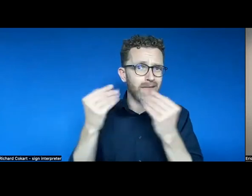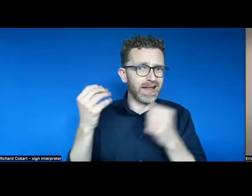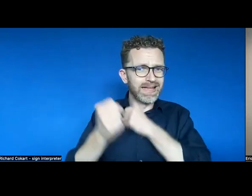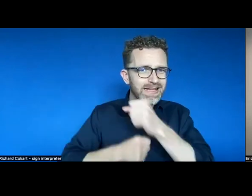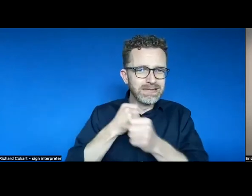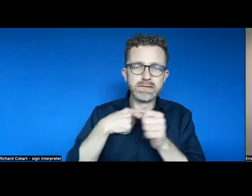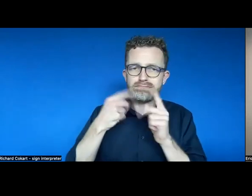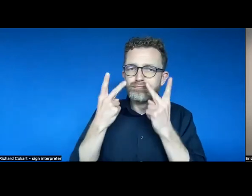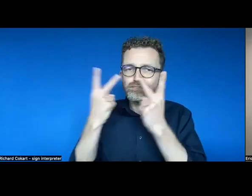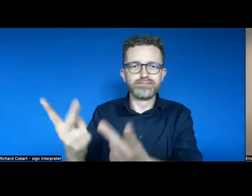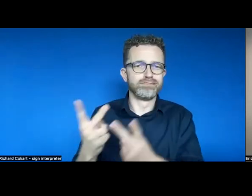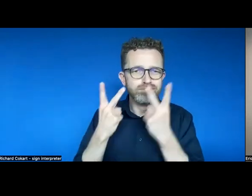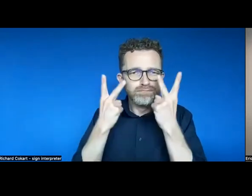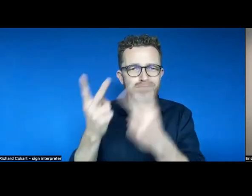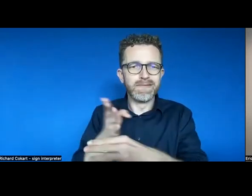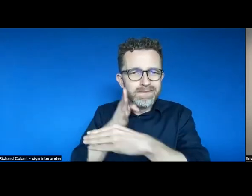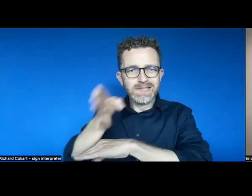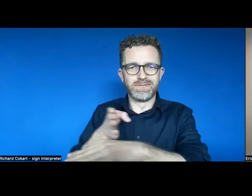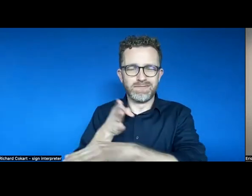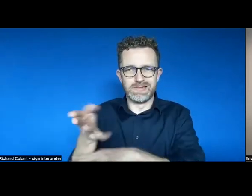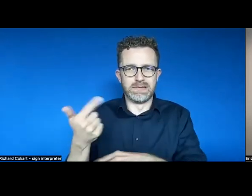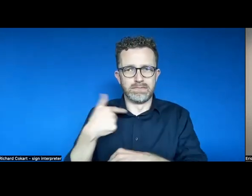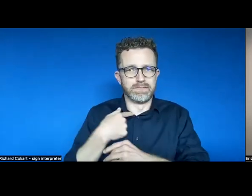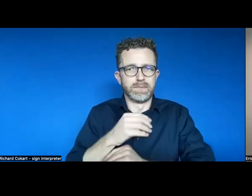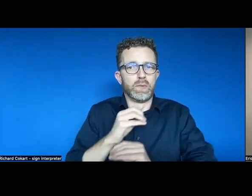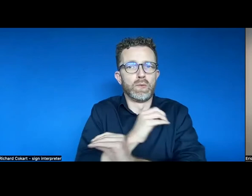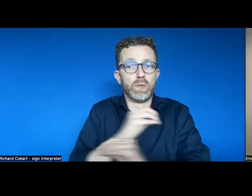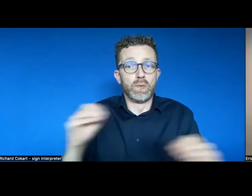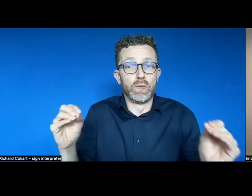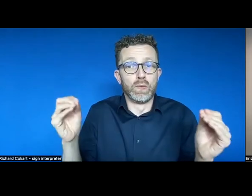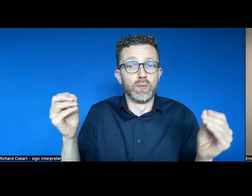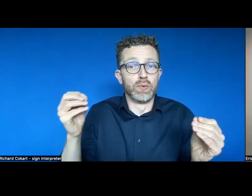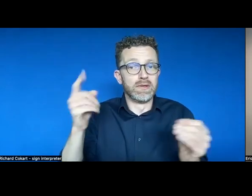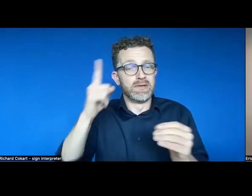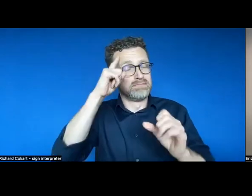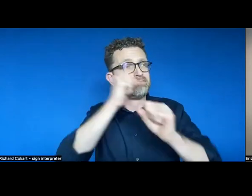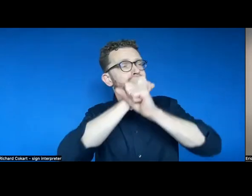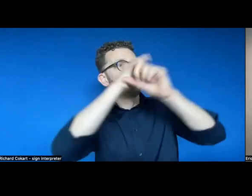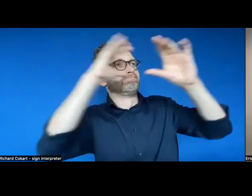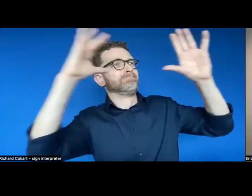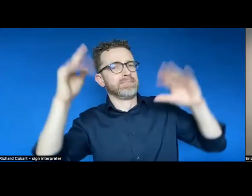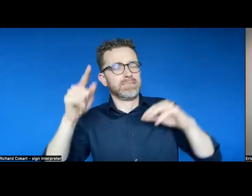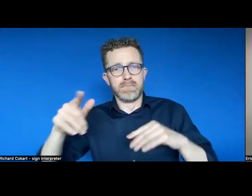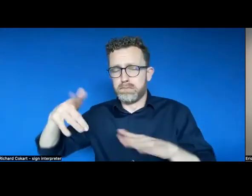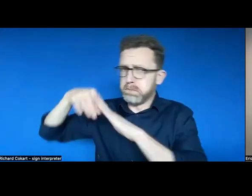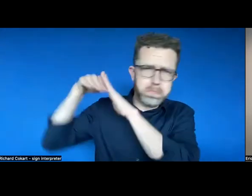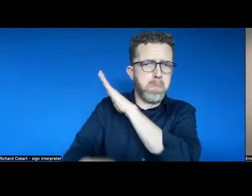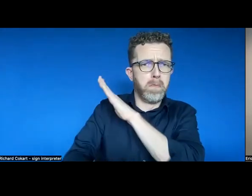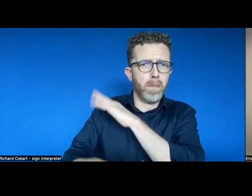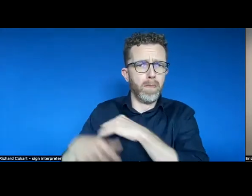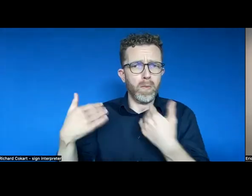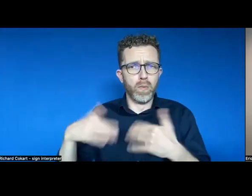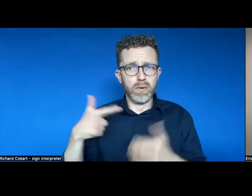and neglectful, and now the children are being left in even worse and more overwhelming situations, that they've been